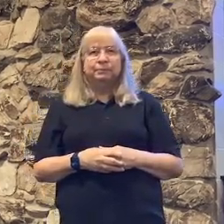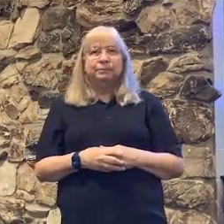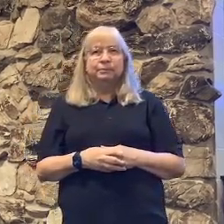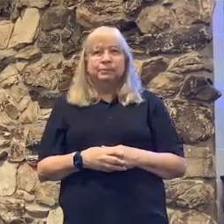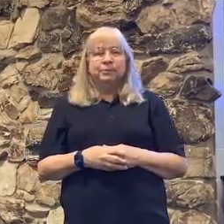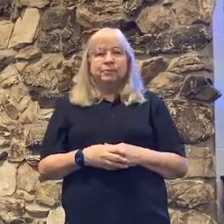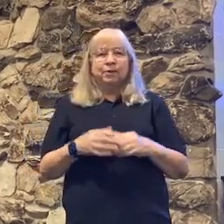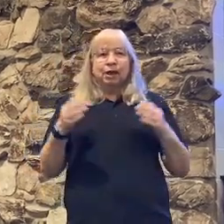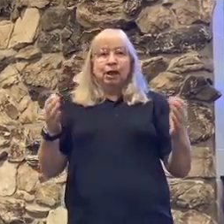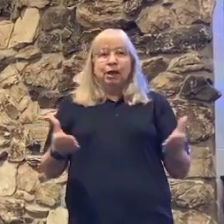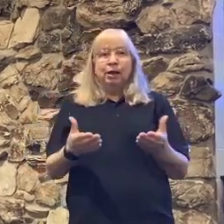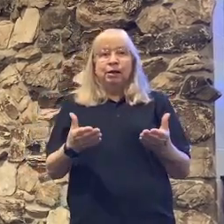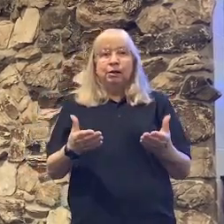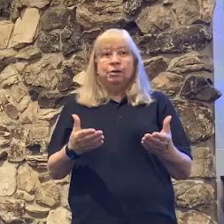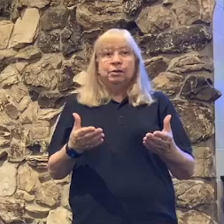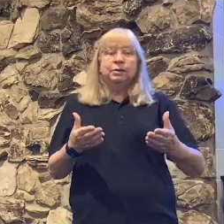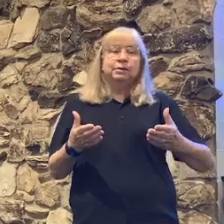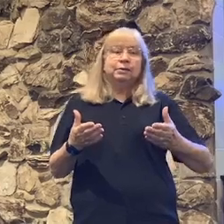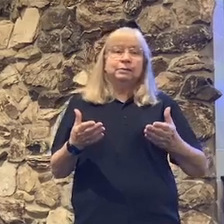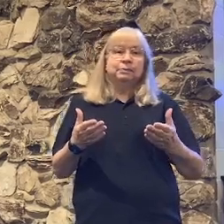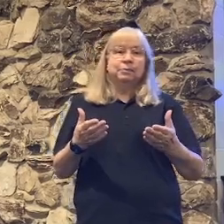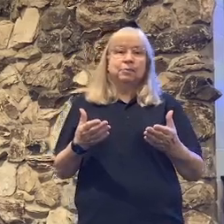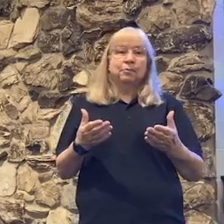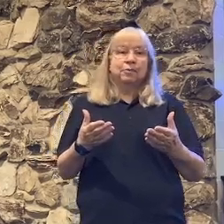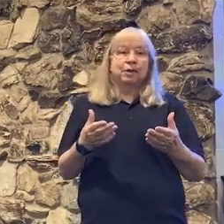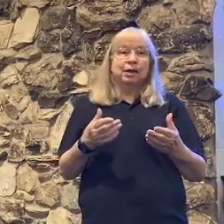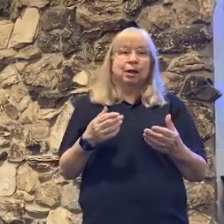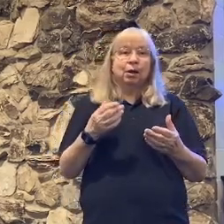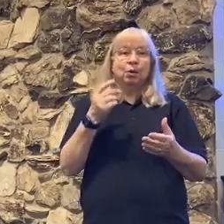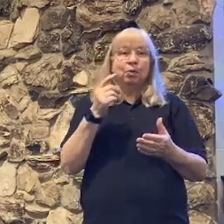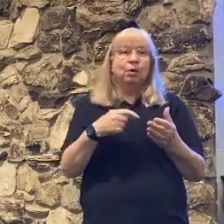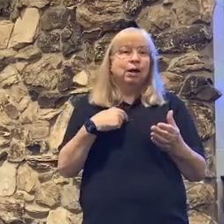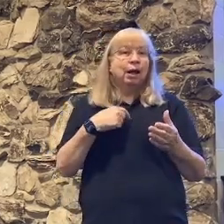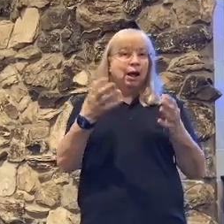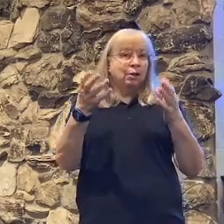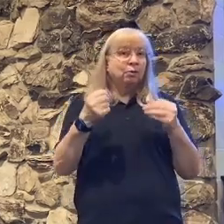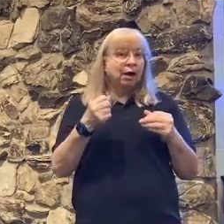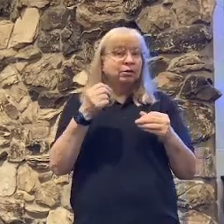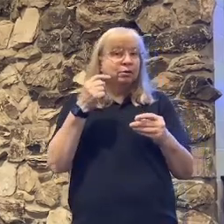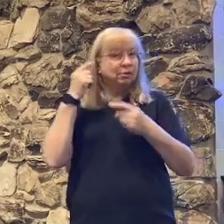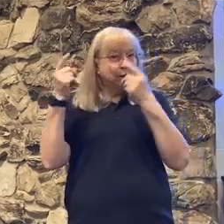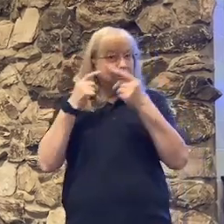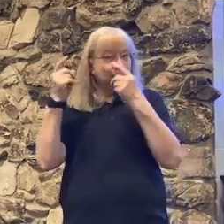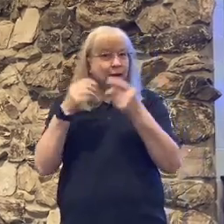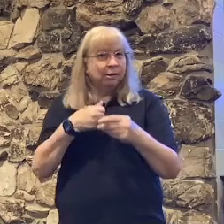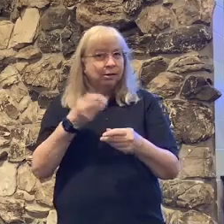So here's a little thing I want you to think about in the next couple of weeks.